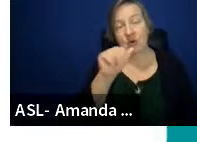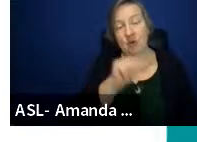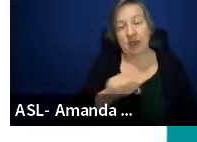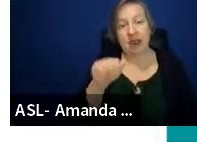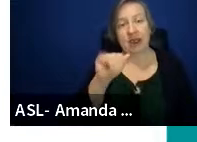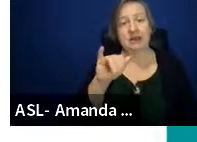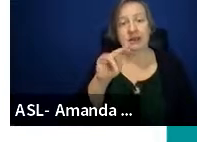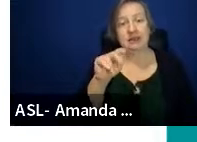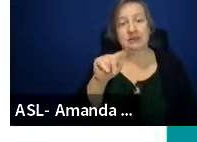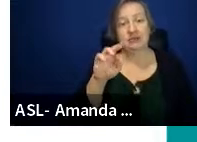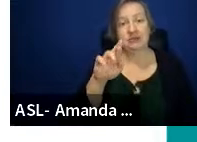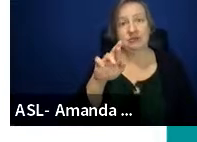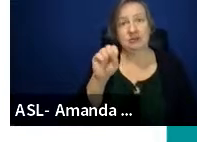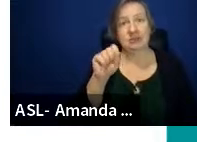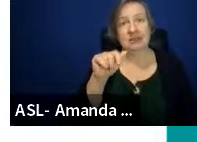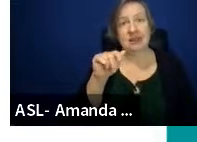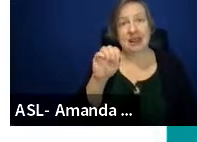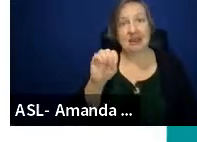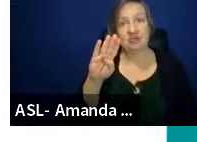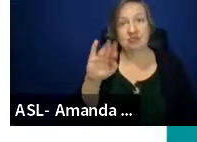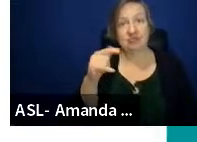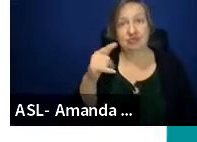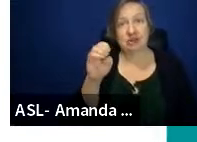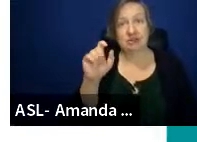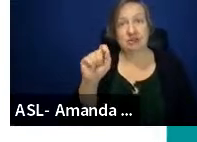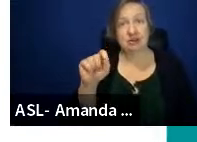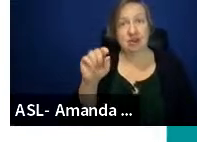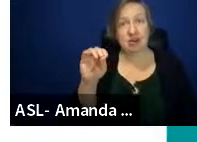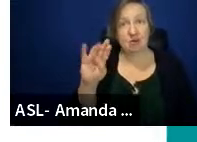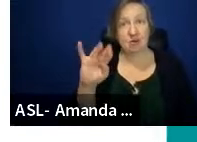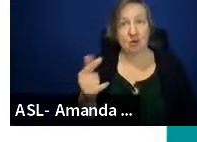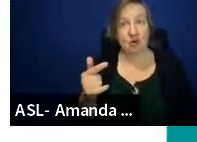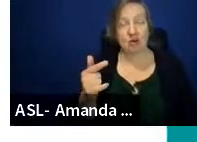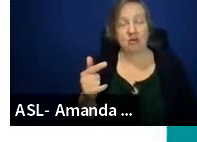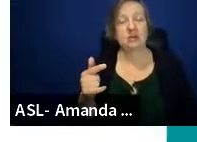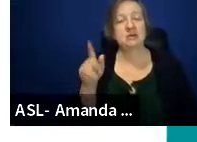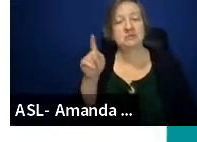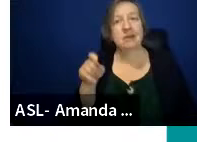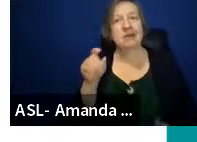info@interstatebridge.org with CAG Public Comment in the subject line. You may also call